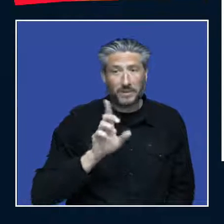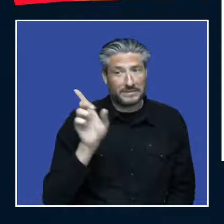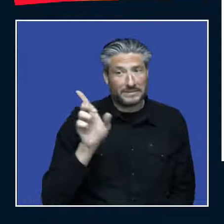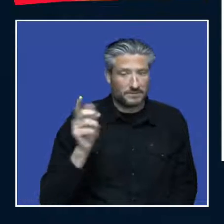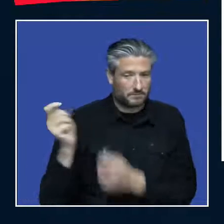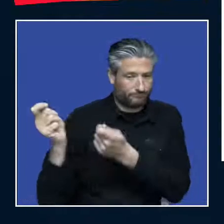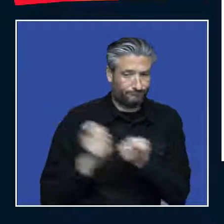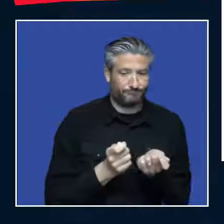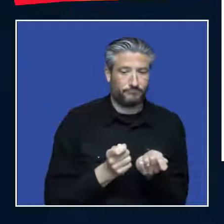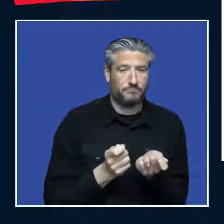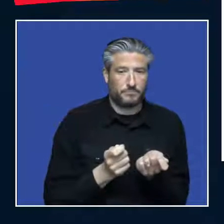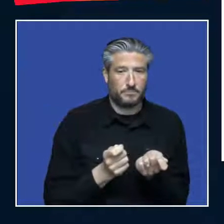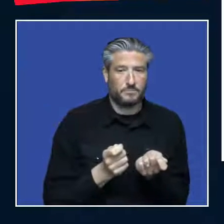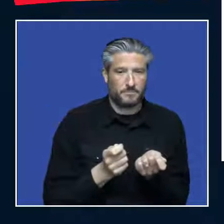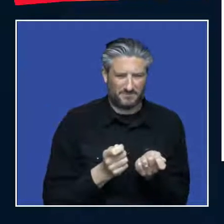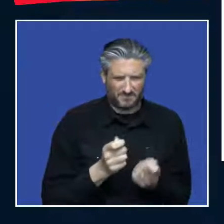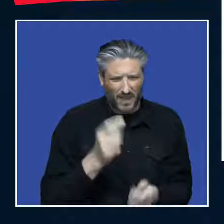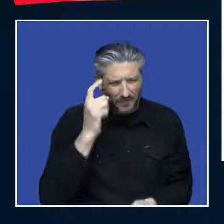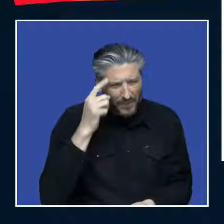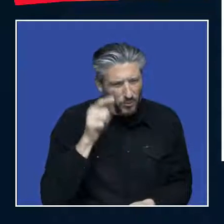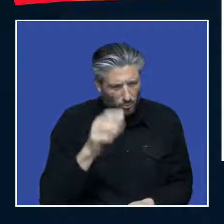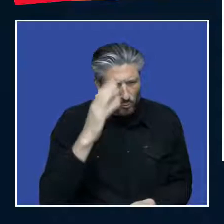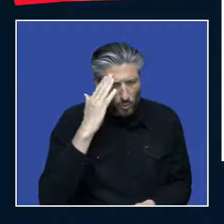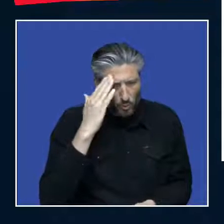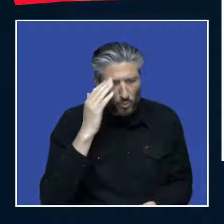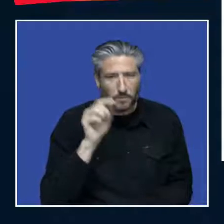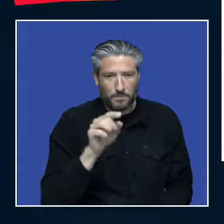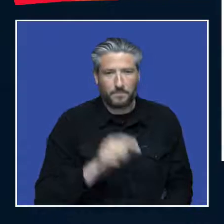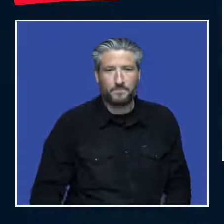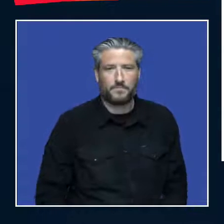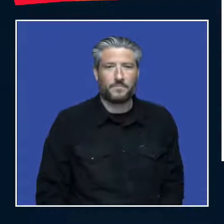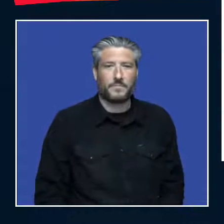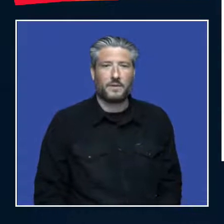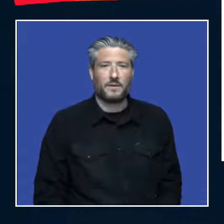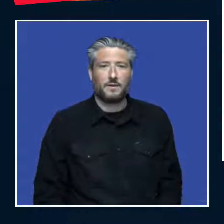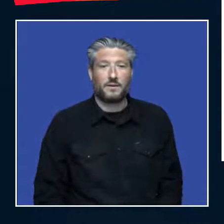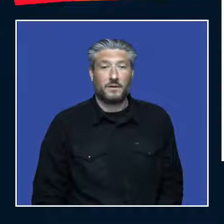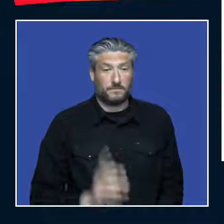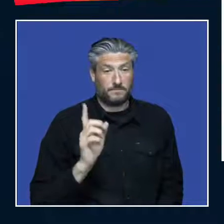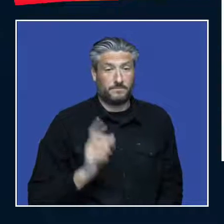you're probably aware of this. Docker Hub,